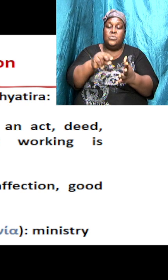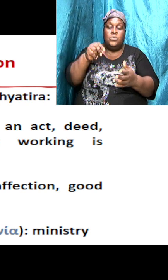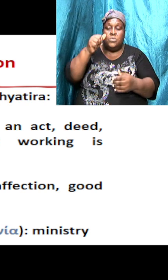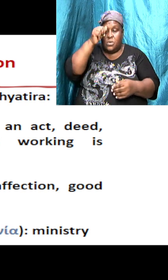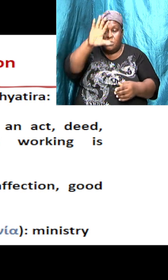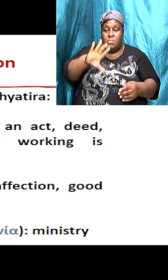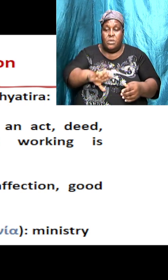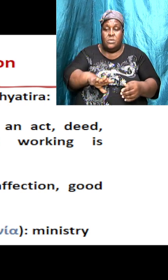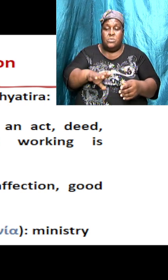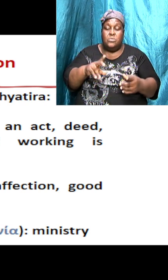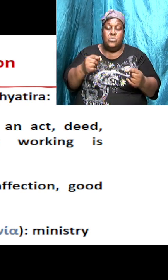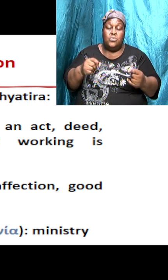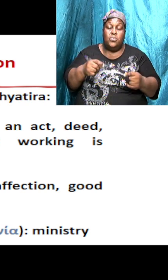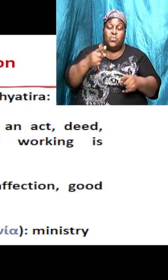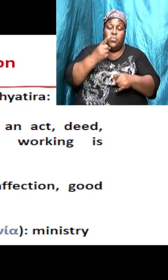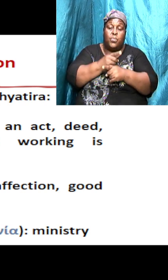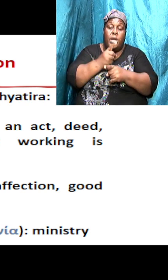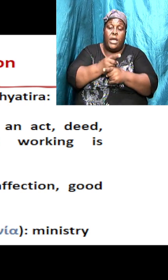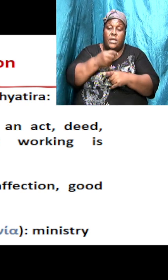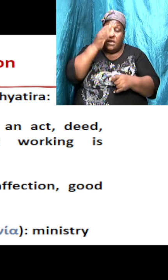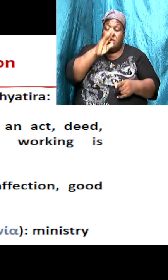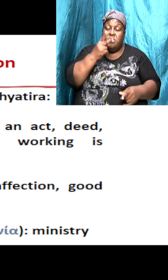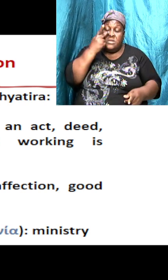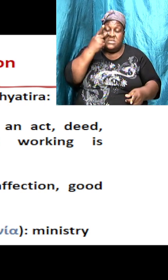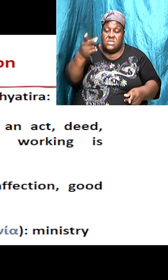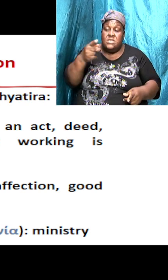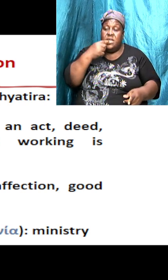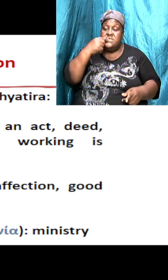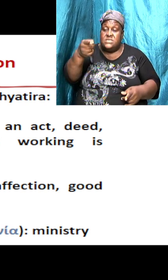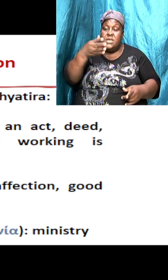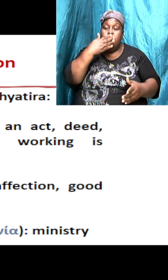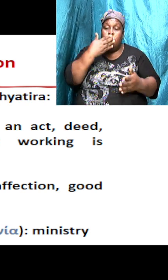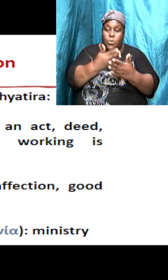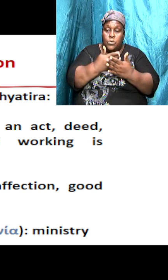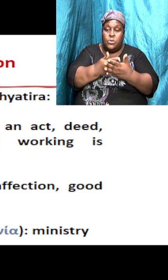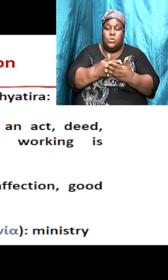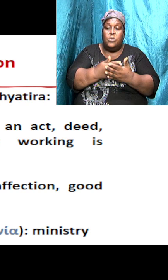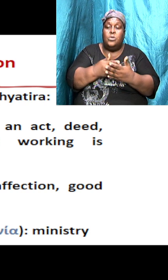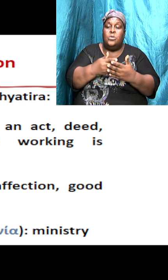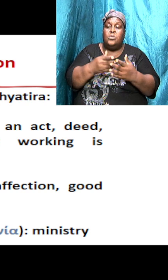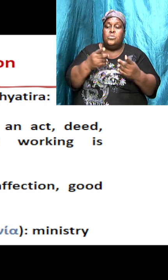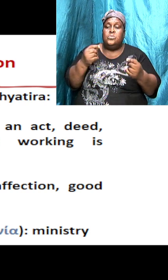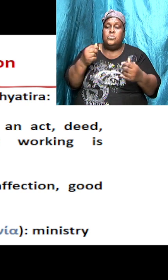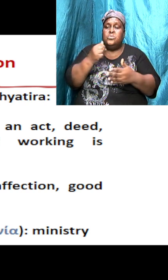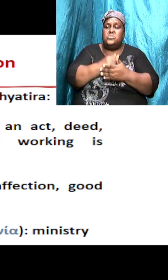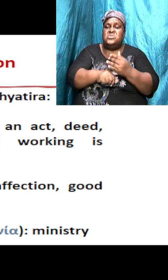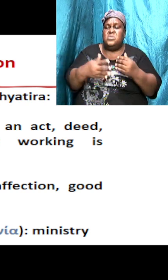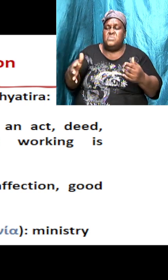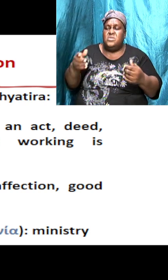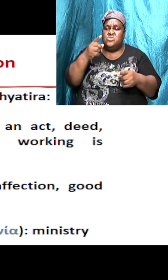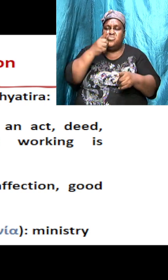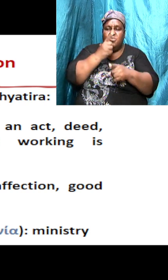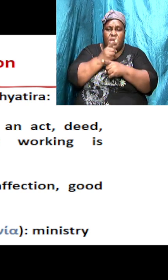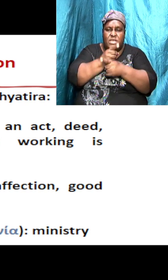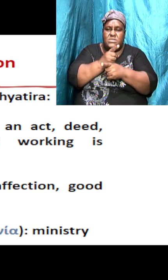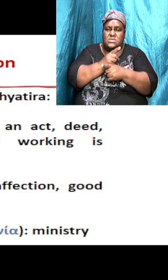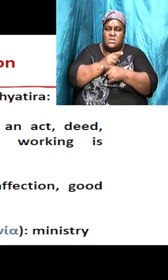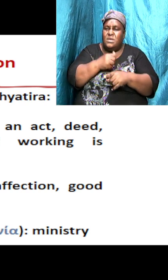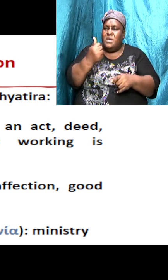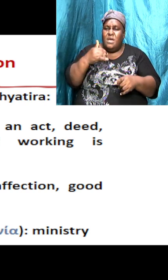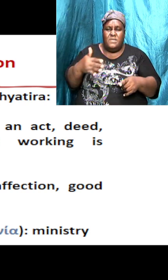right, he's going to see it, he's going to commend it. But doing some things right and the other things wrong does